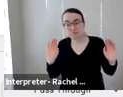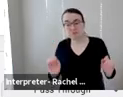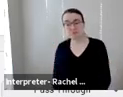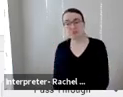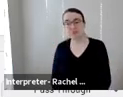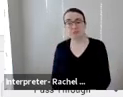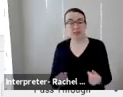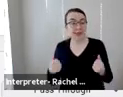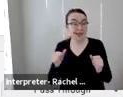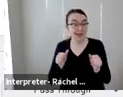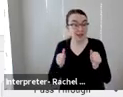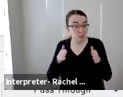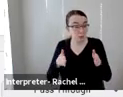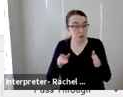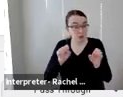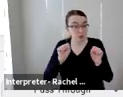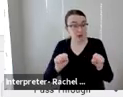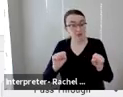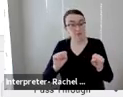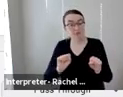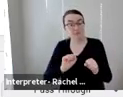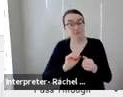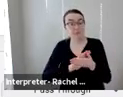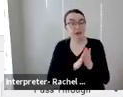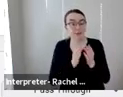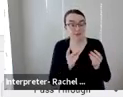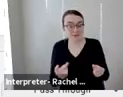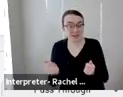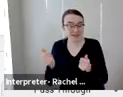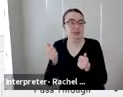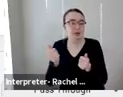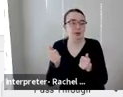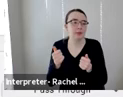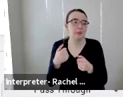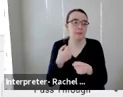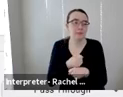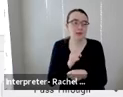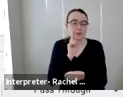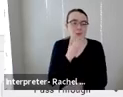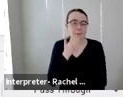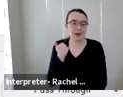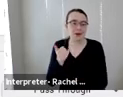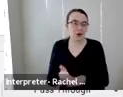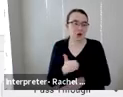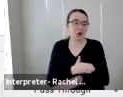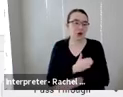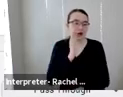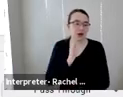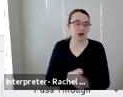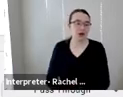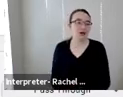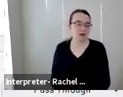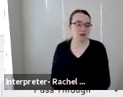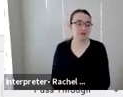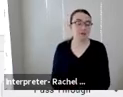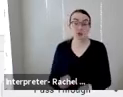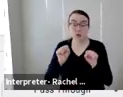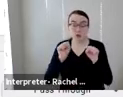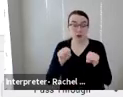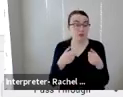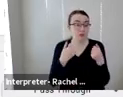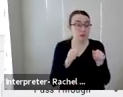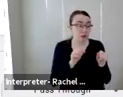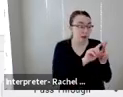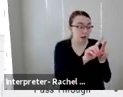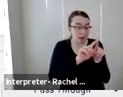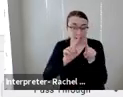Any way you can get faster makes you better. It makes you explore more ideas. If